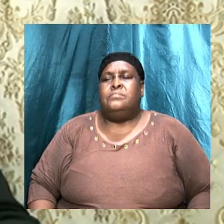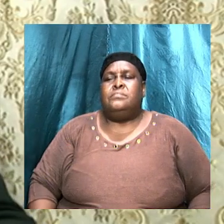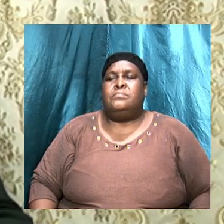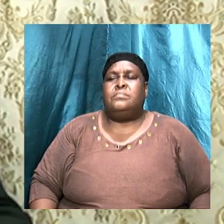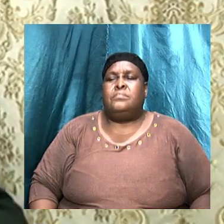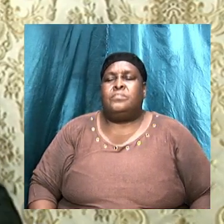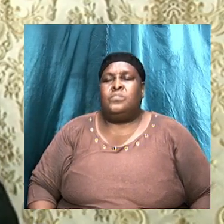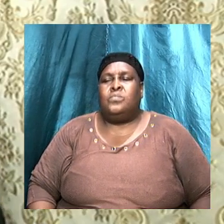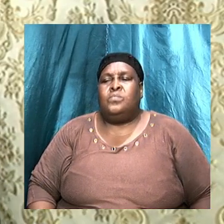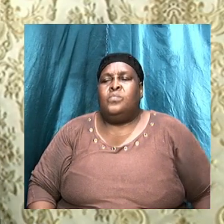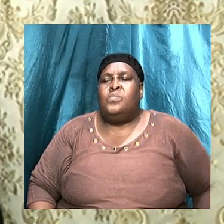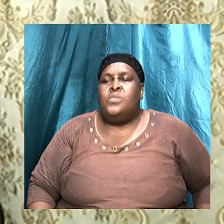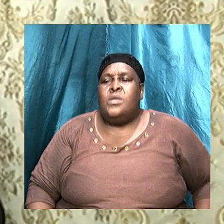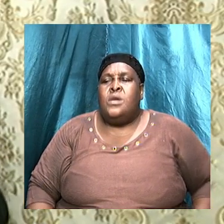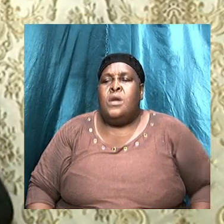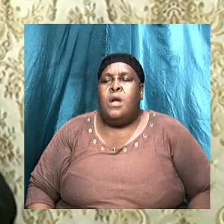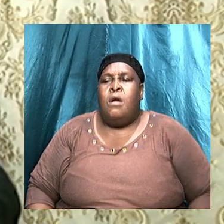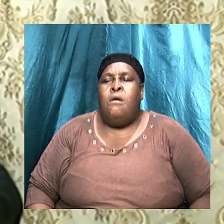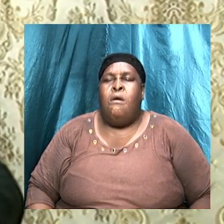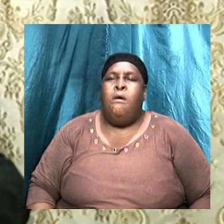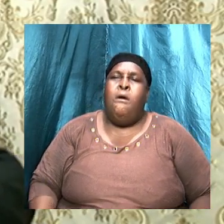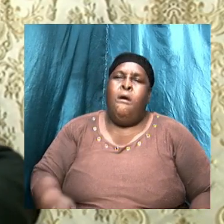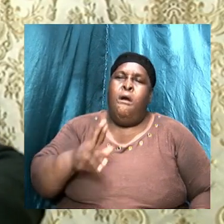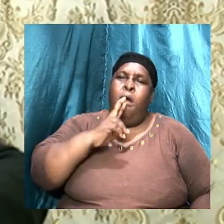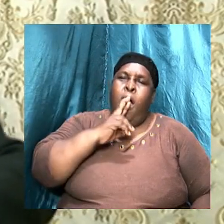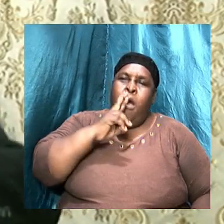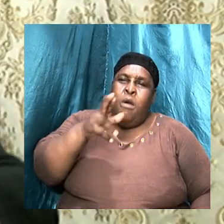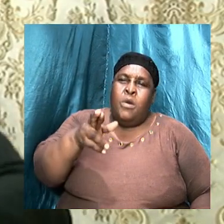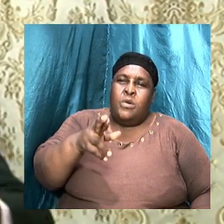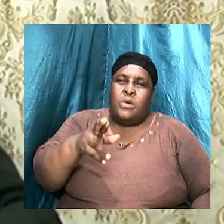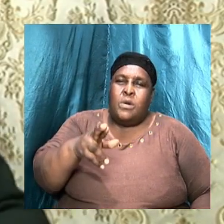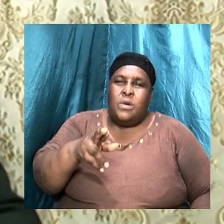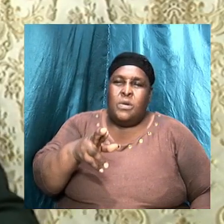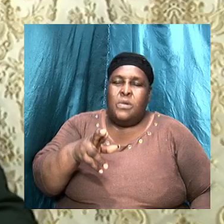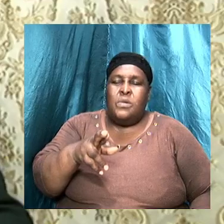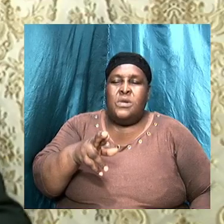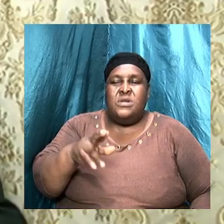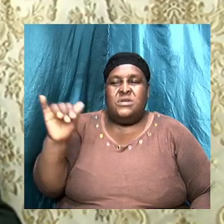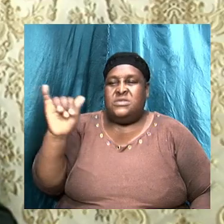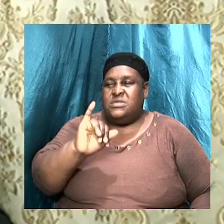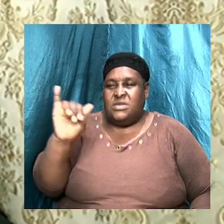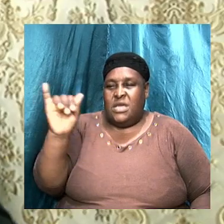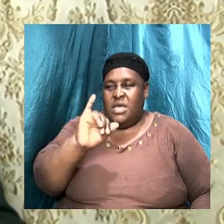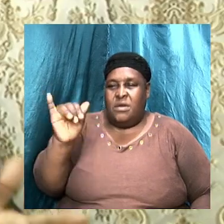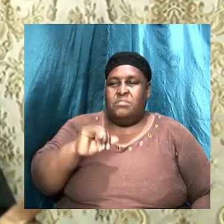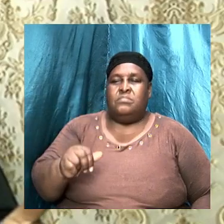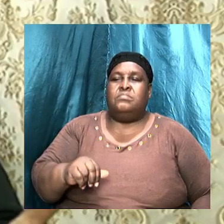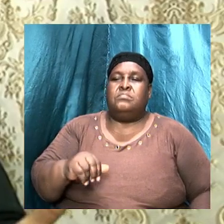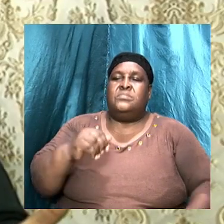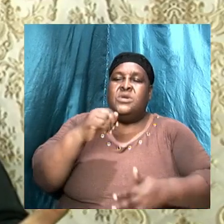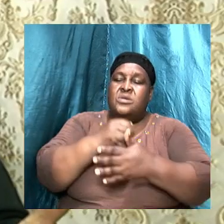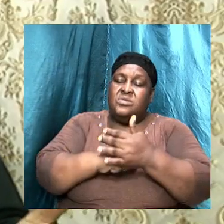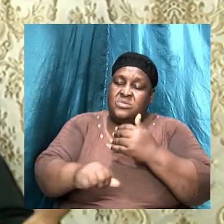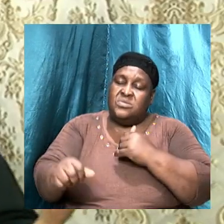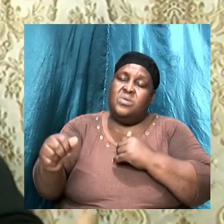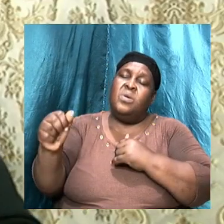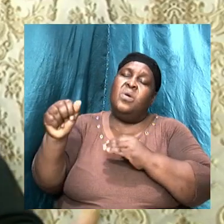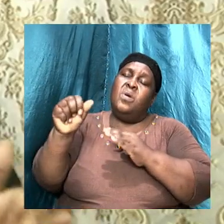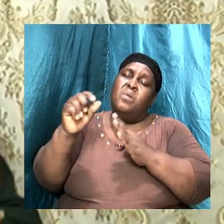Holy Ghost and Holy Spirit are really interchangeable. If you look in some scriptures, some